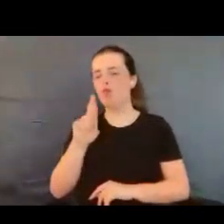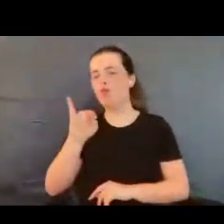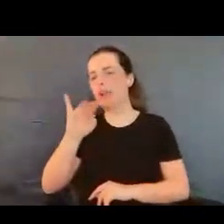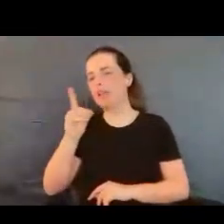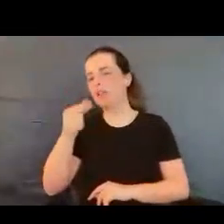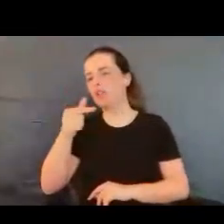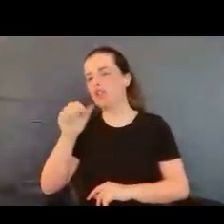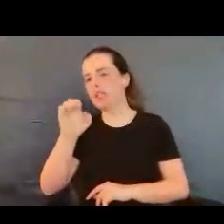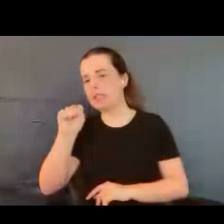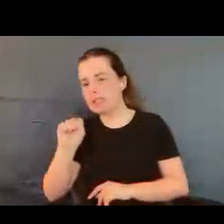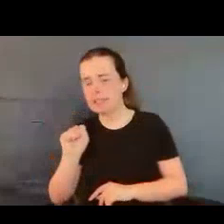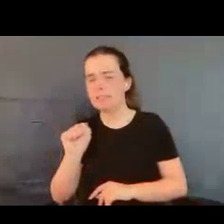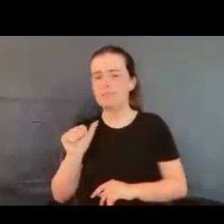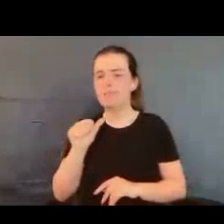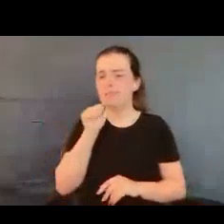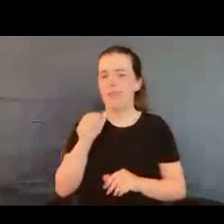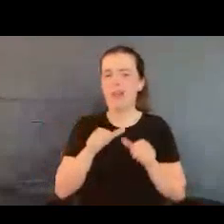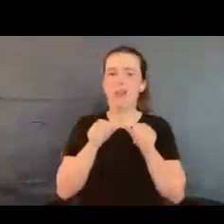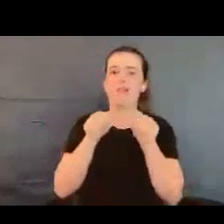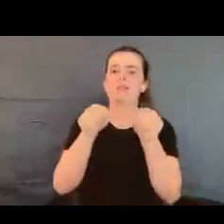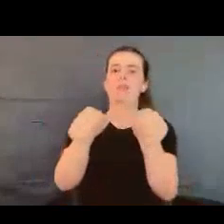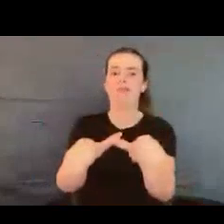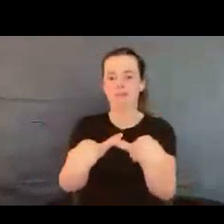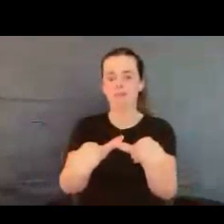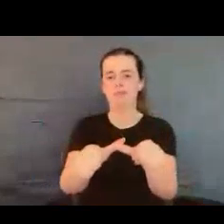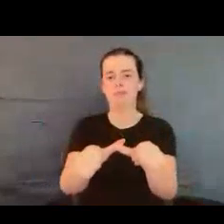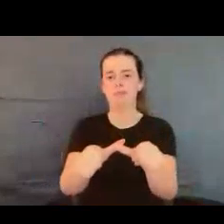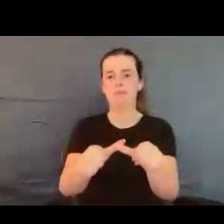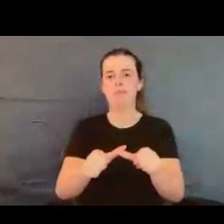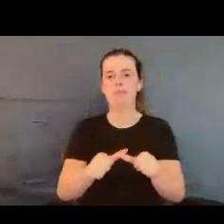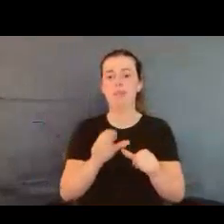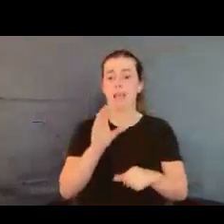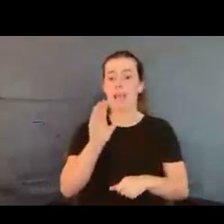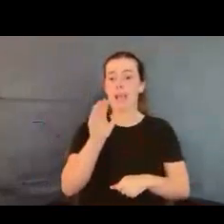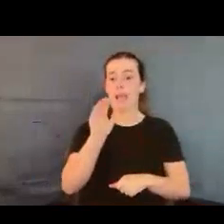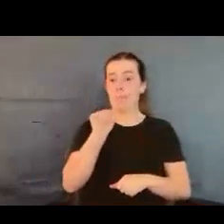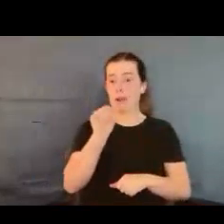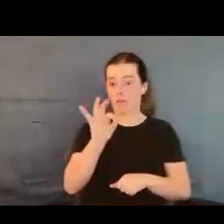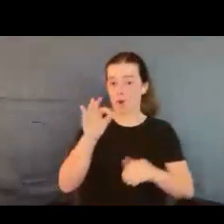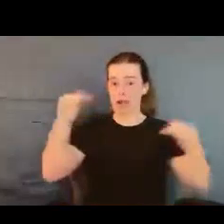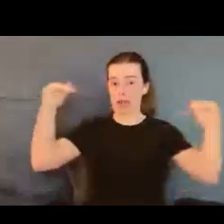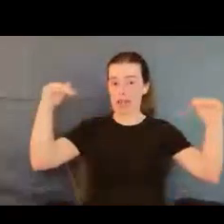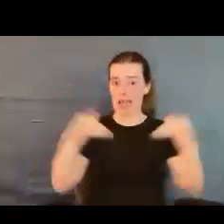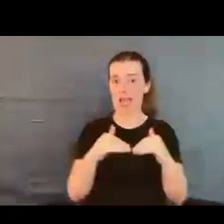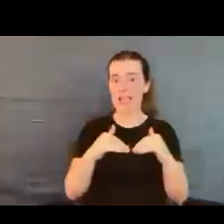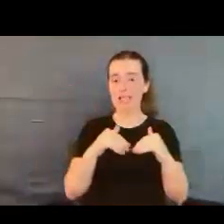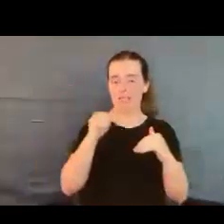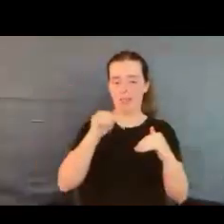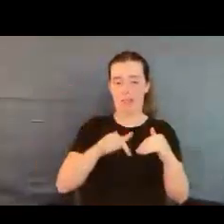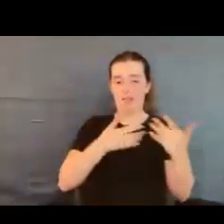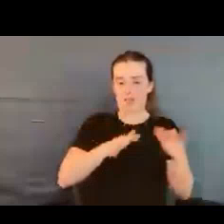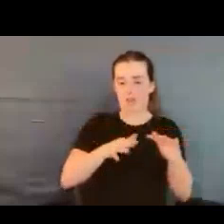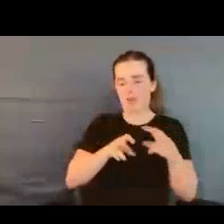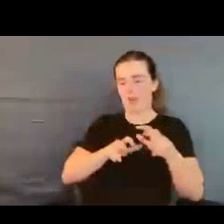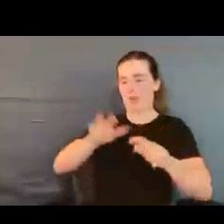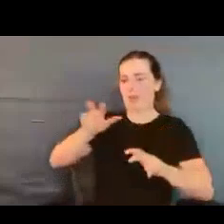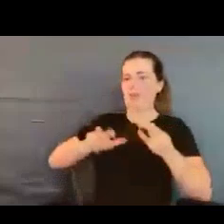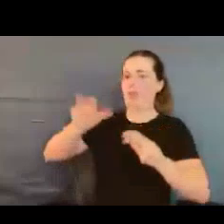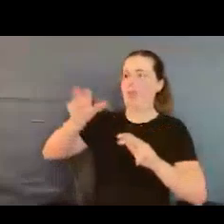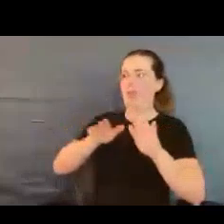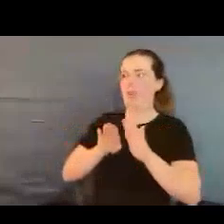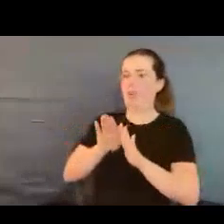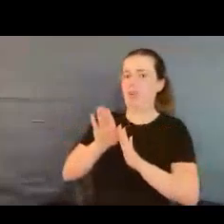for so long. And the climb coming out of American Fork Canyon, is the longest sustained